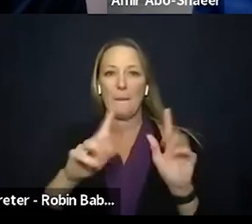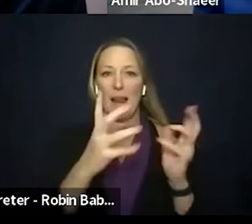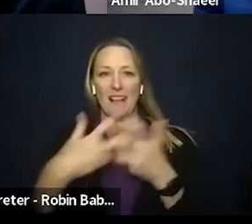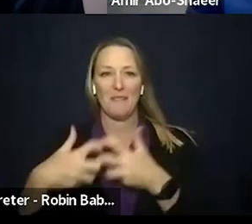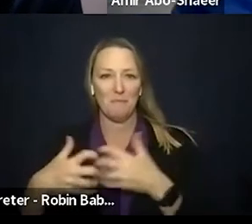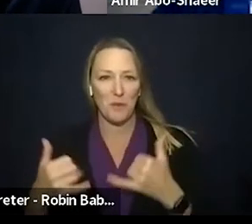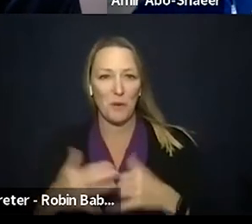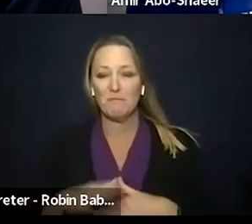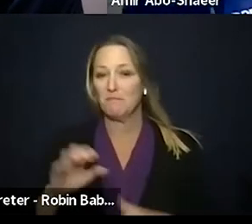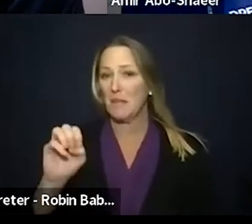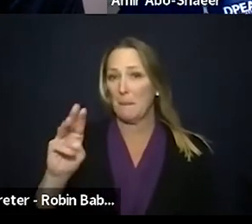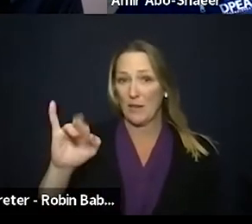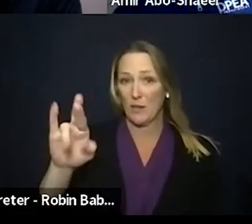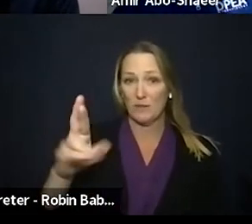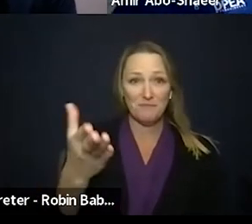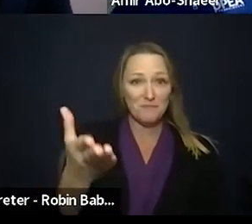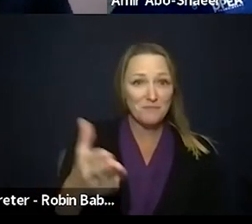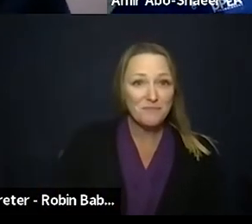come here